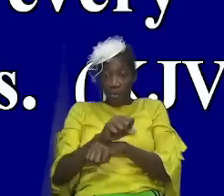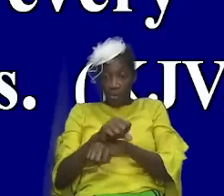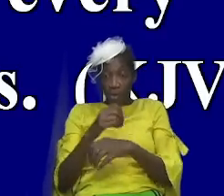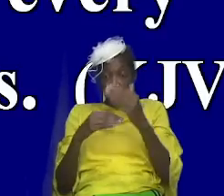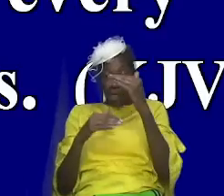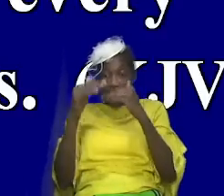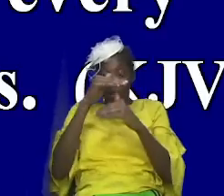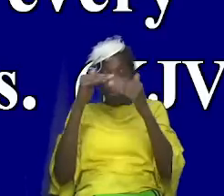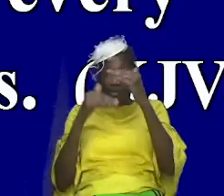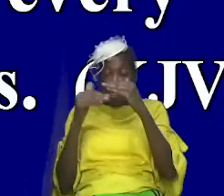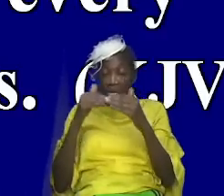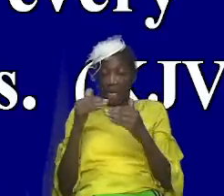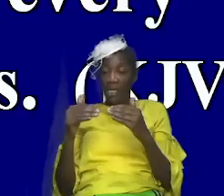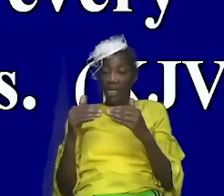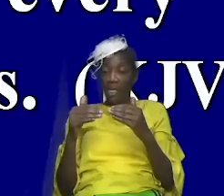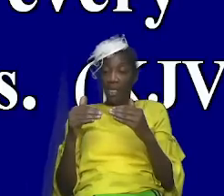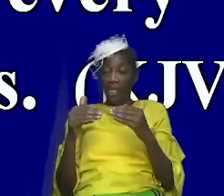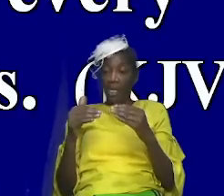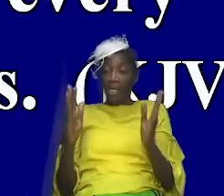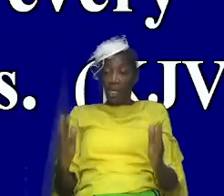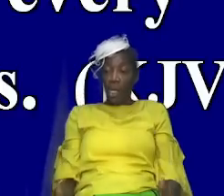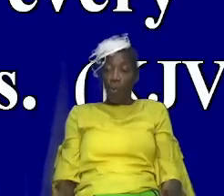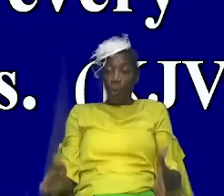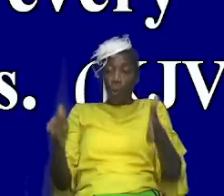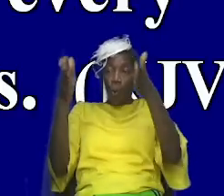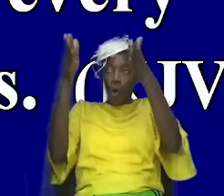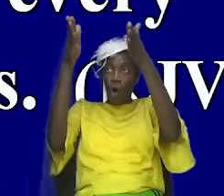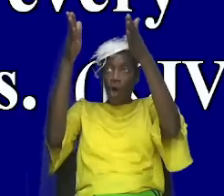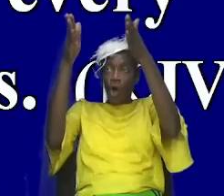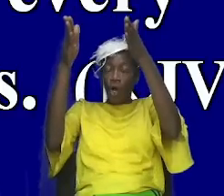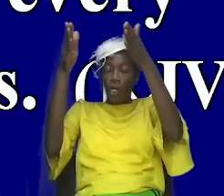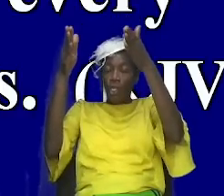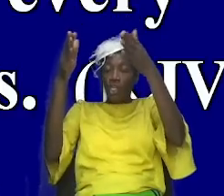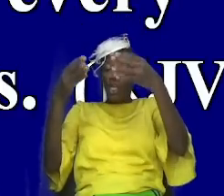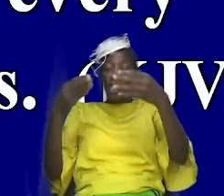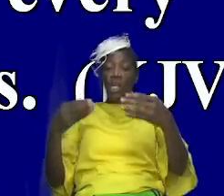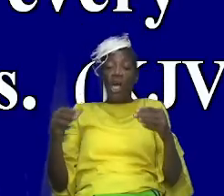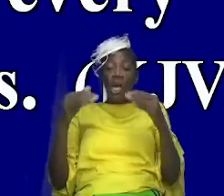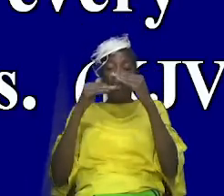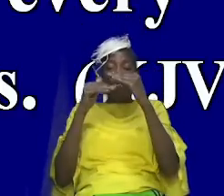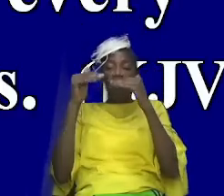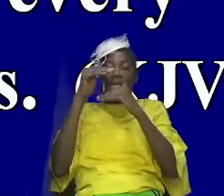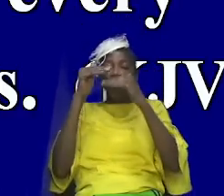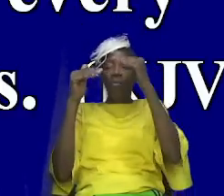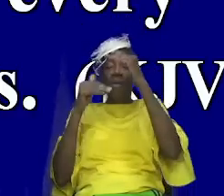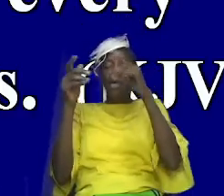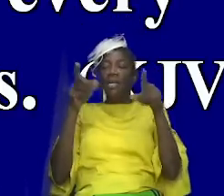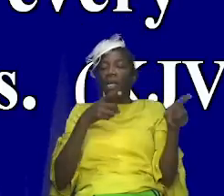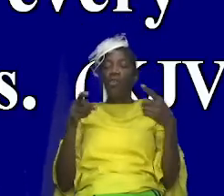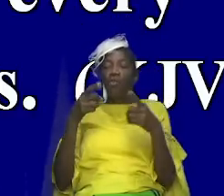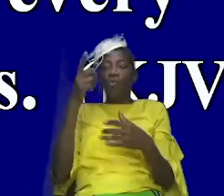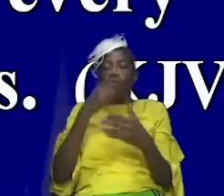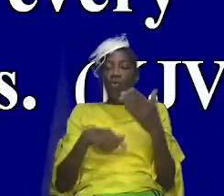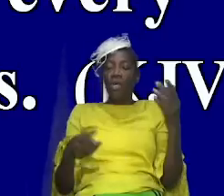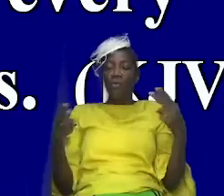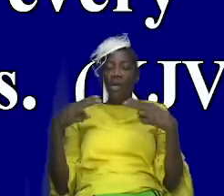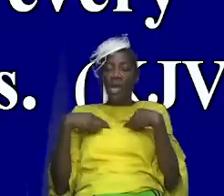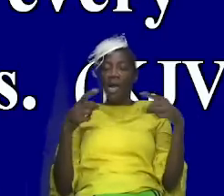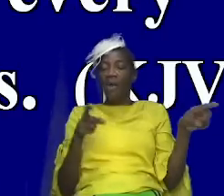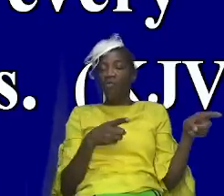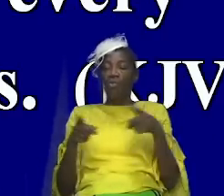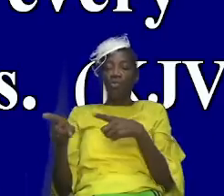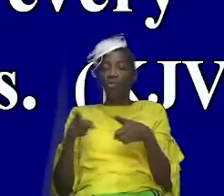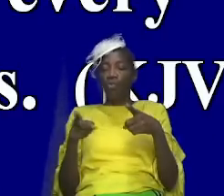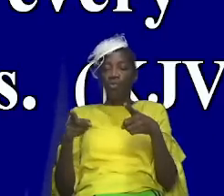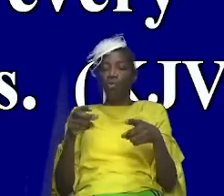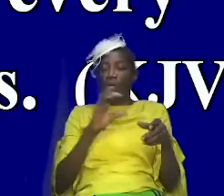Jerusalem. It is the same way, oh, as we build, as we do what we have to do in